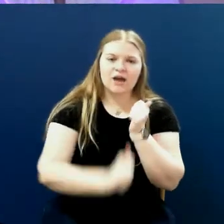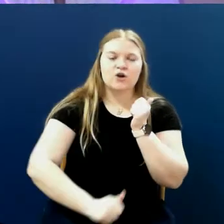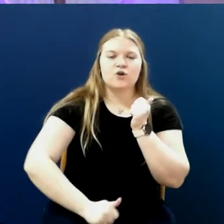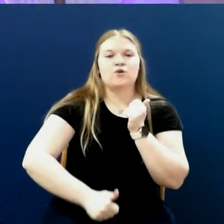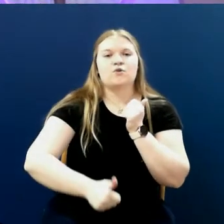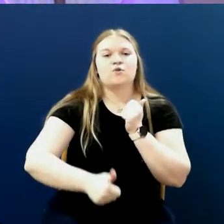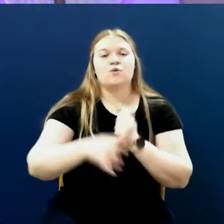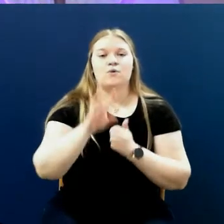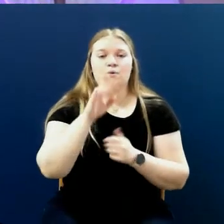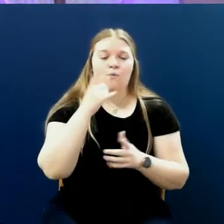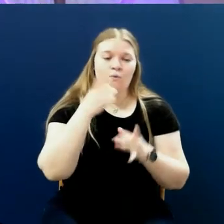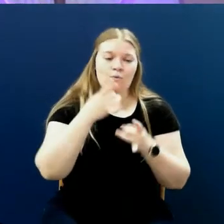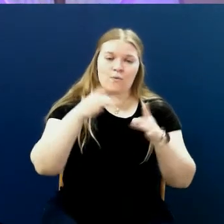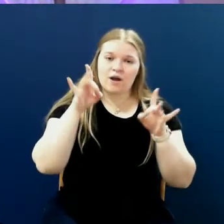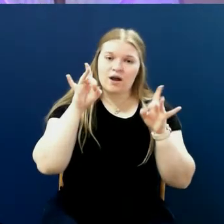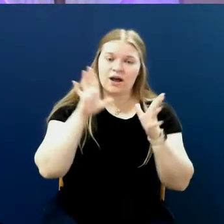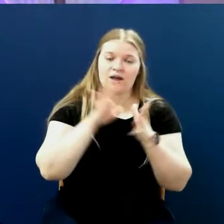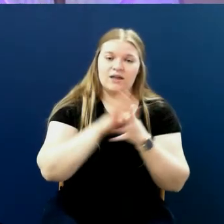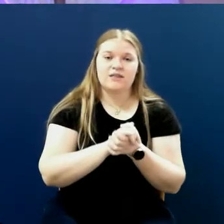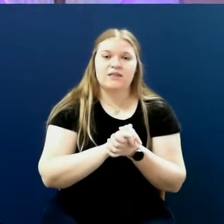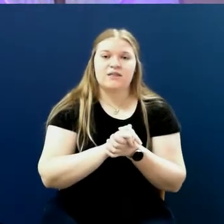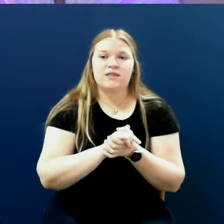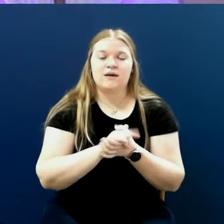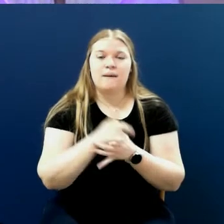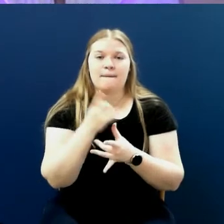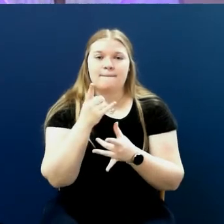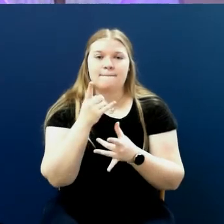wrath, malice,